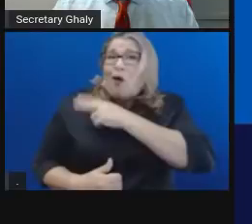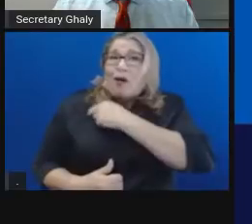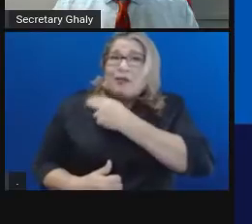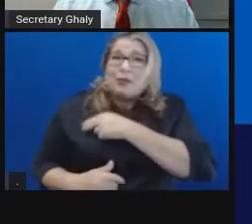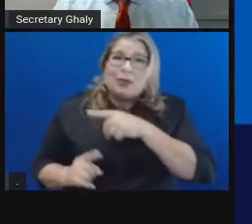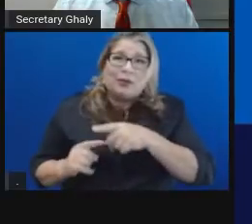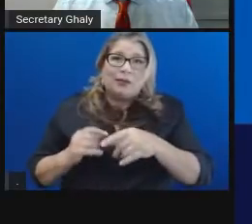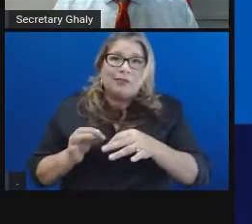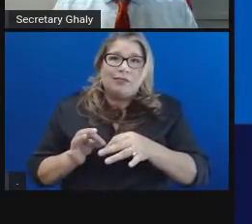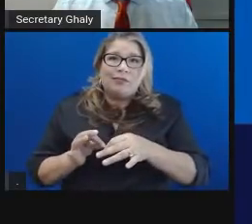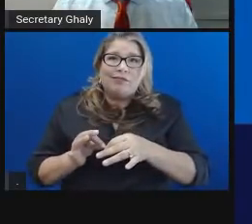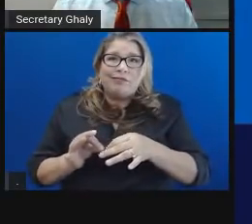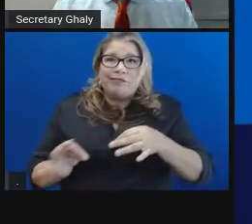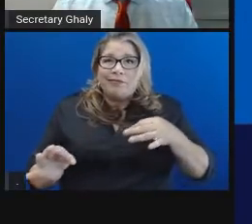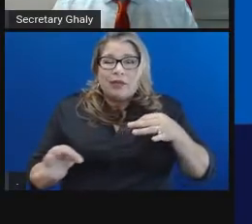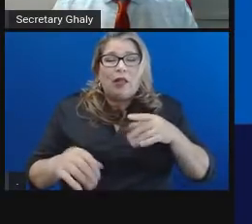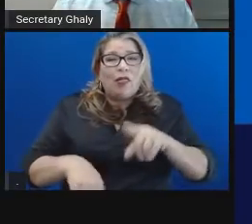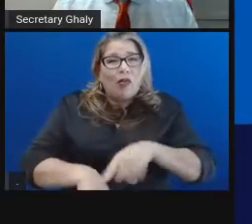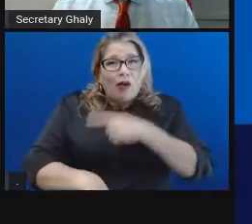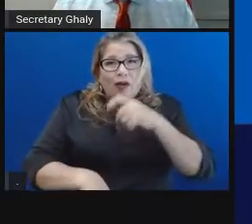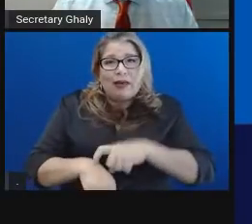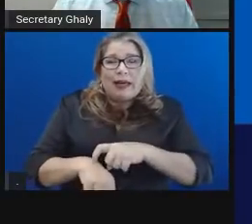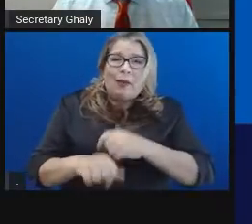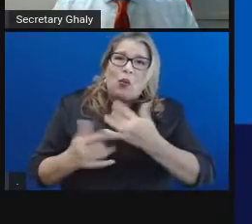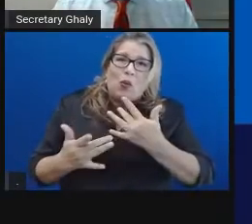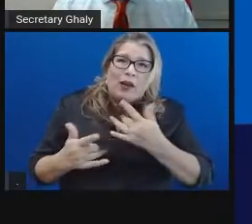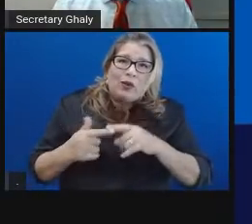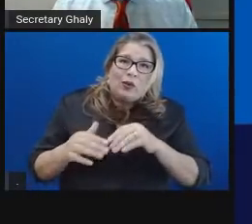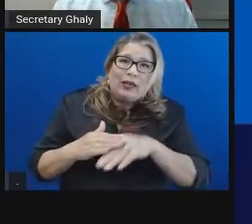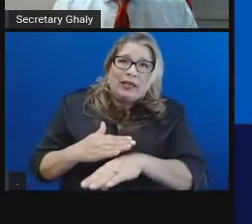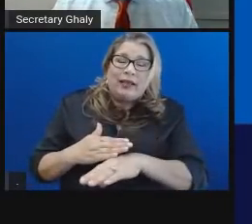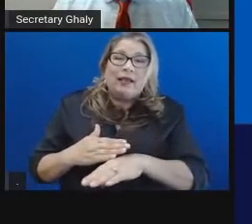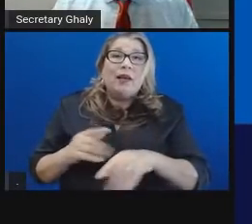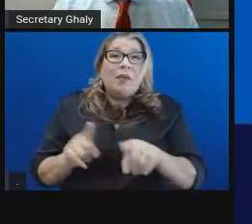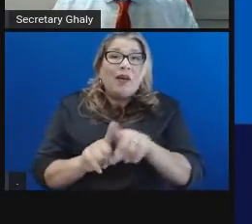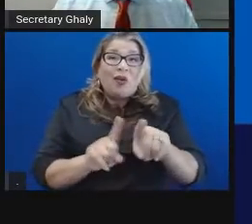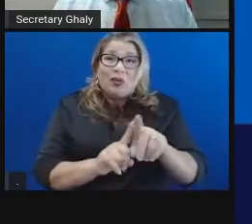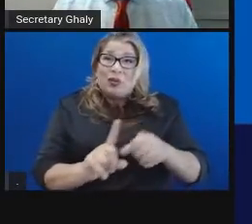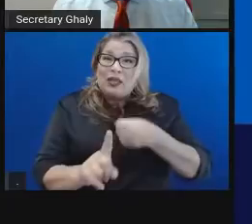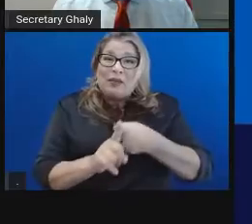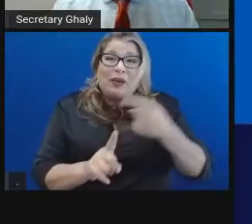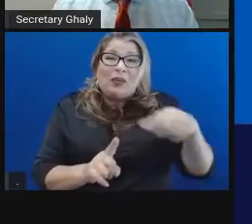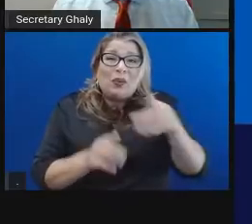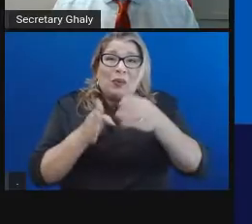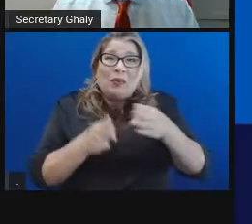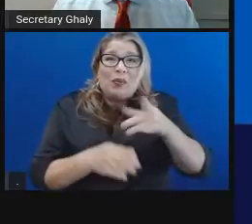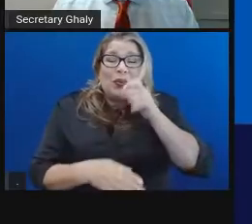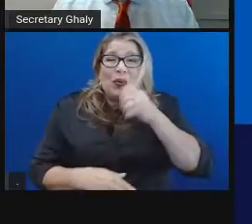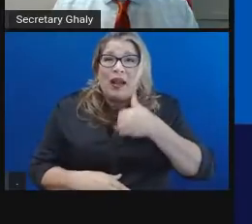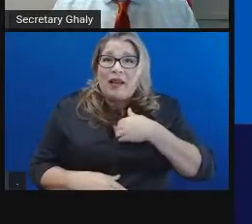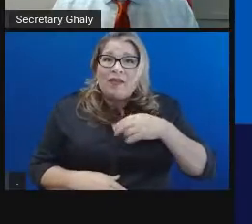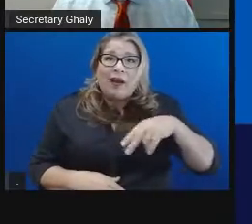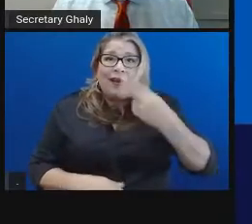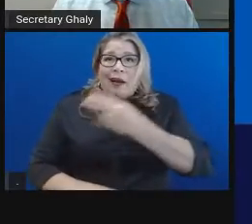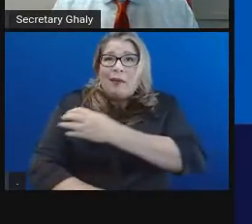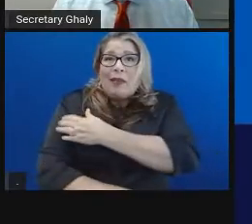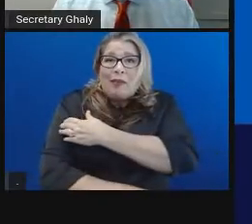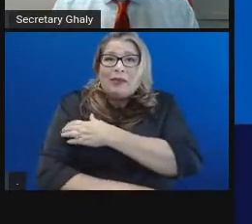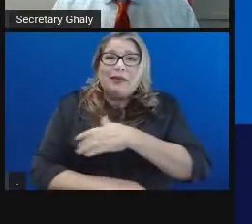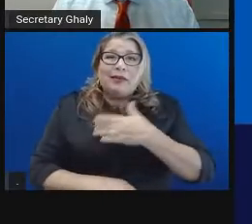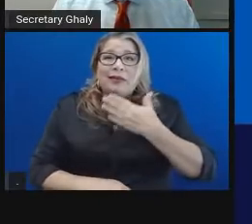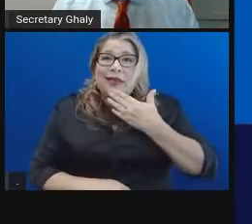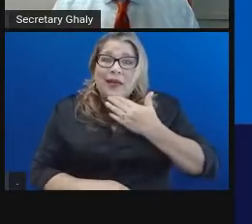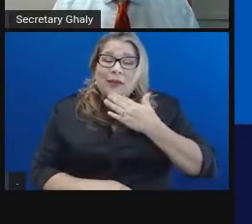issues for other conditions, not just COVID, but heart disease, diabetes, strokes, other things that we know need hospital